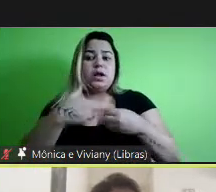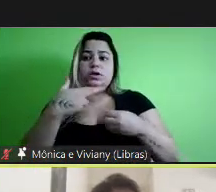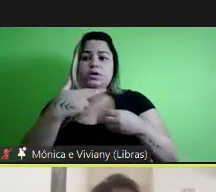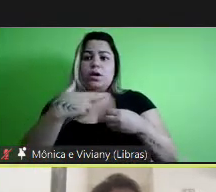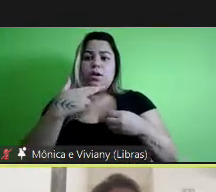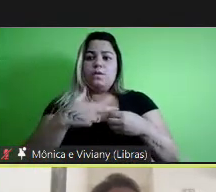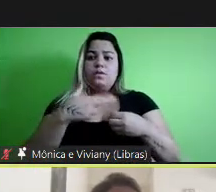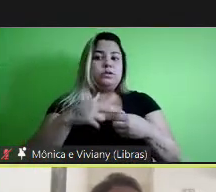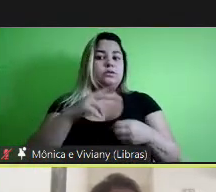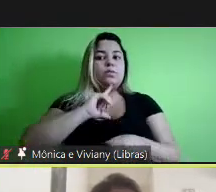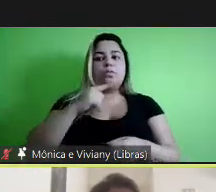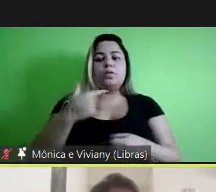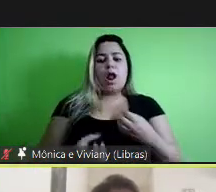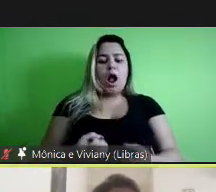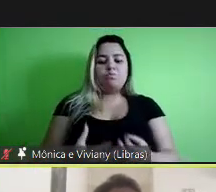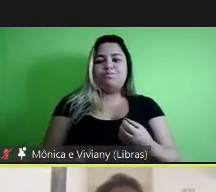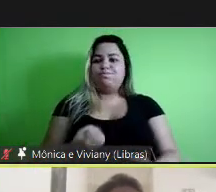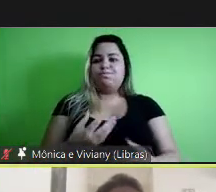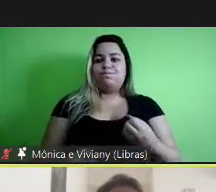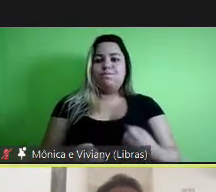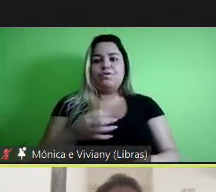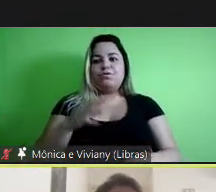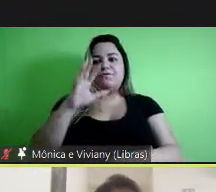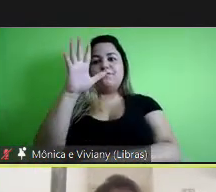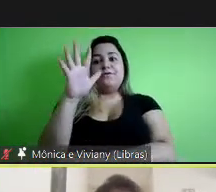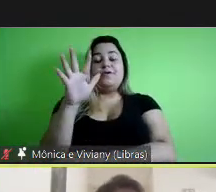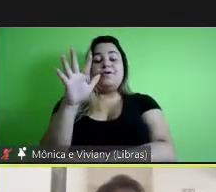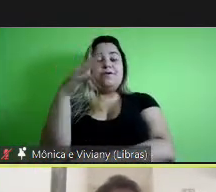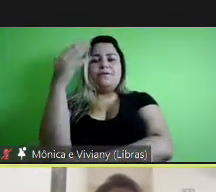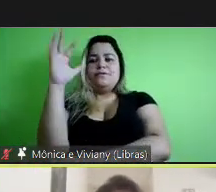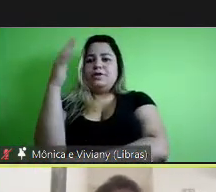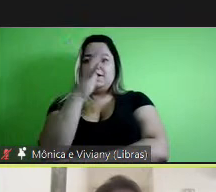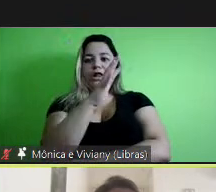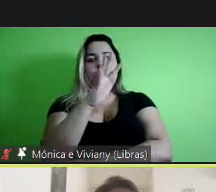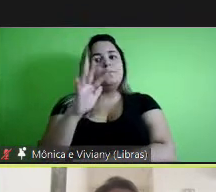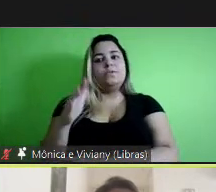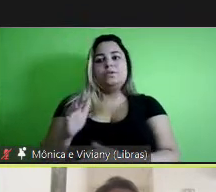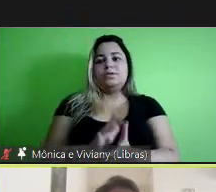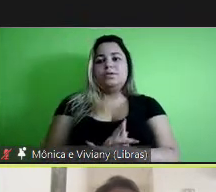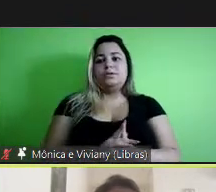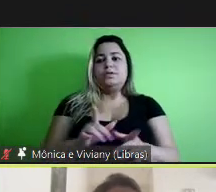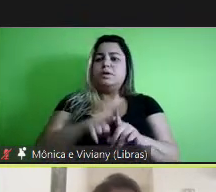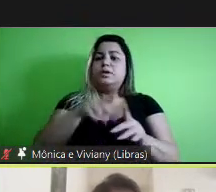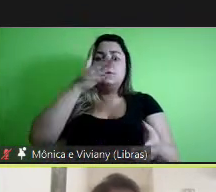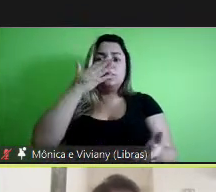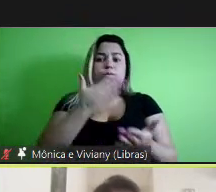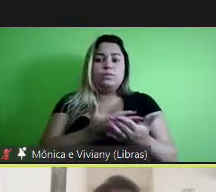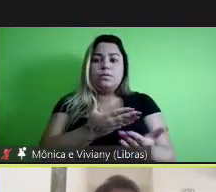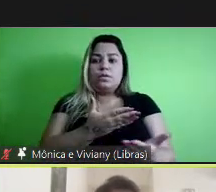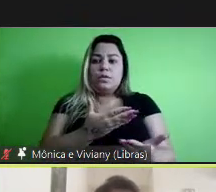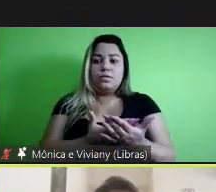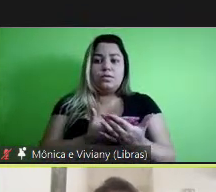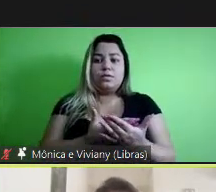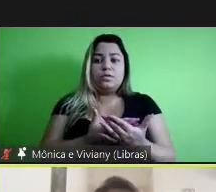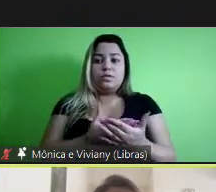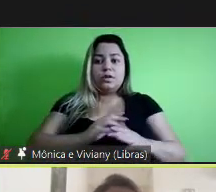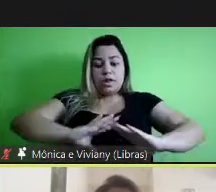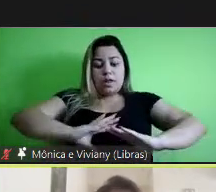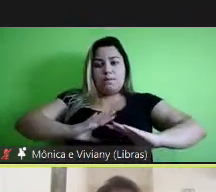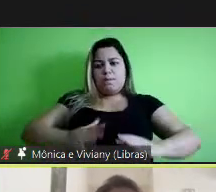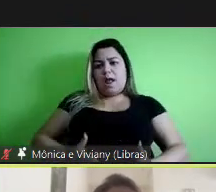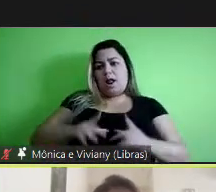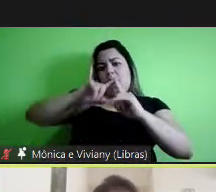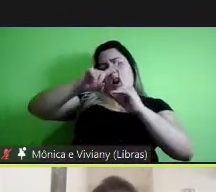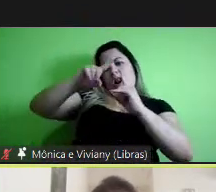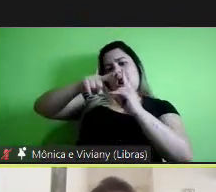in a region where there are wildfires. Children already have studies showing that within